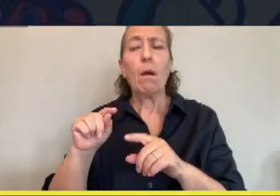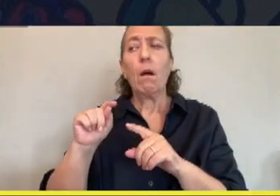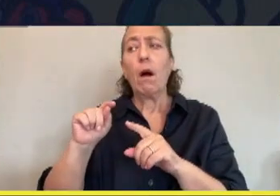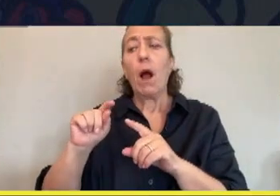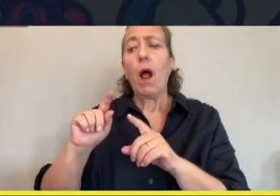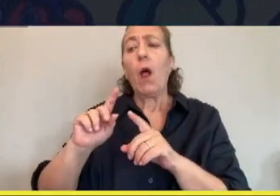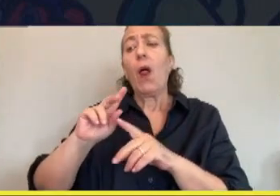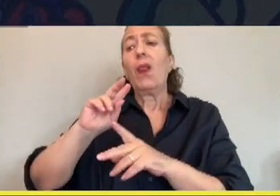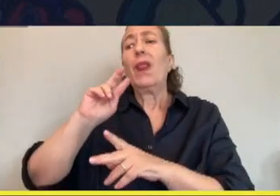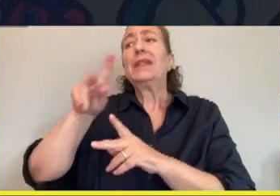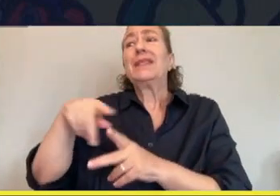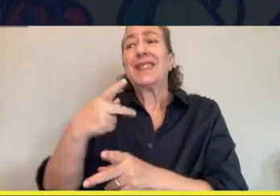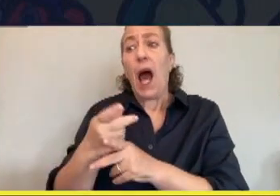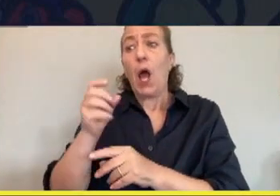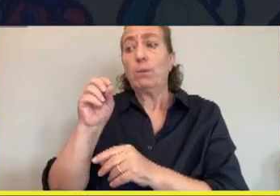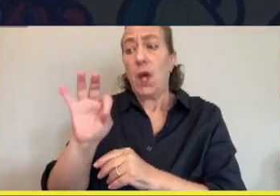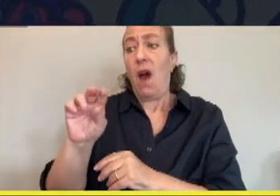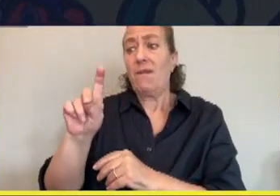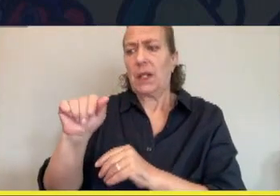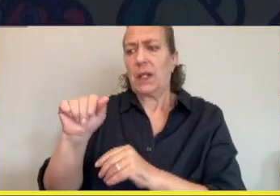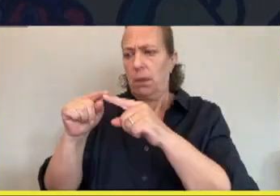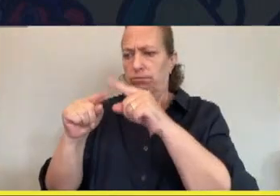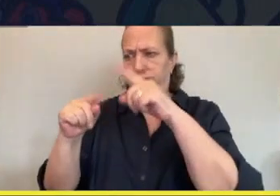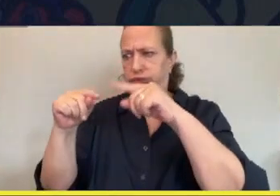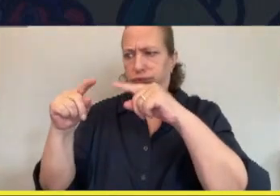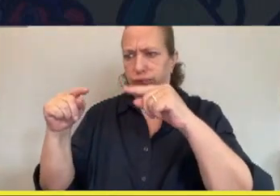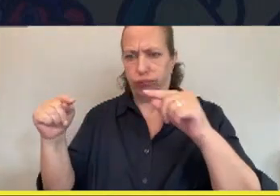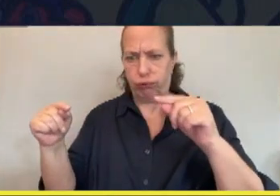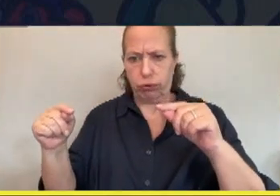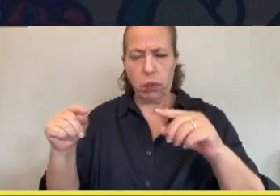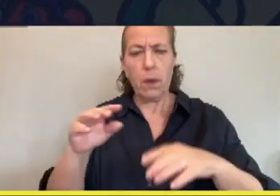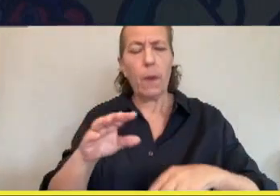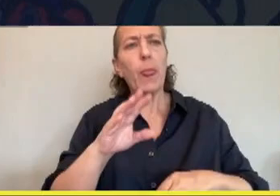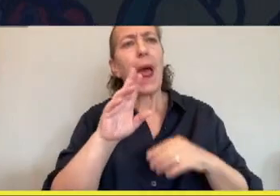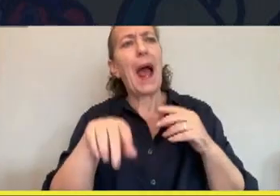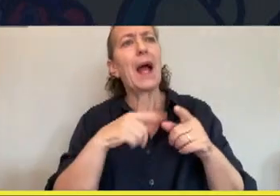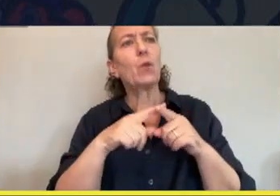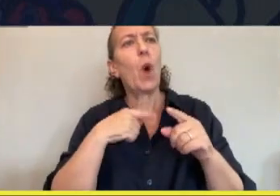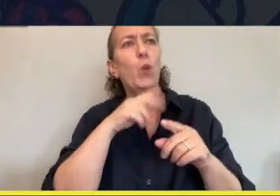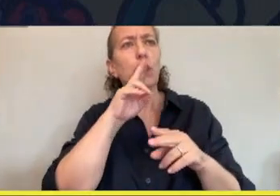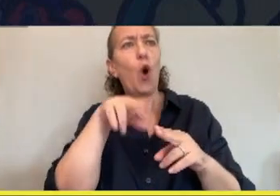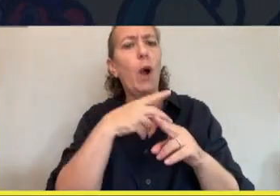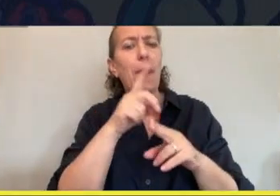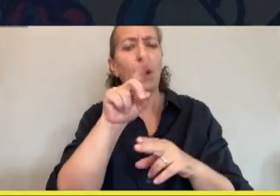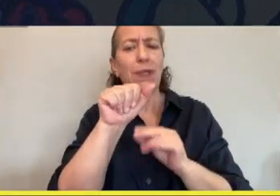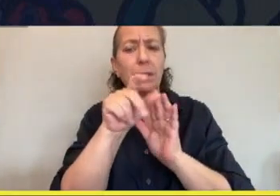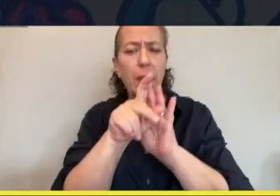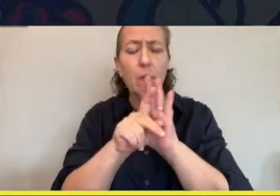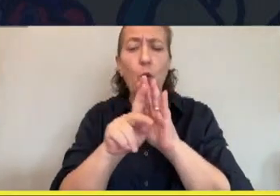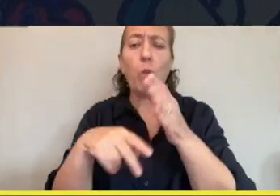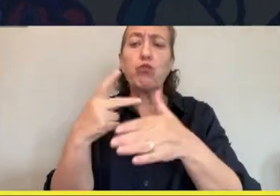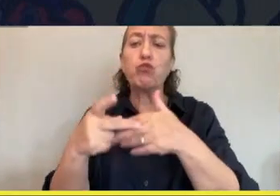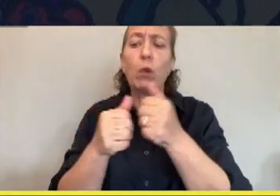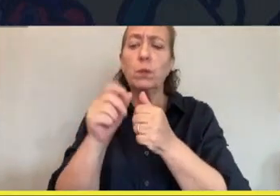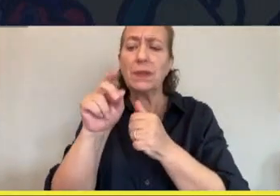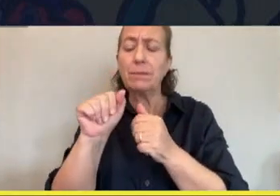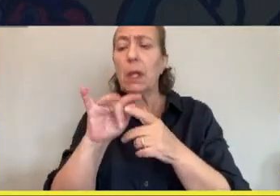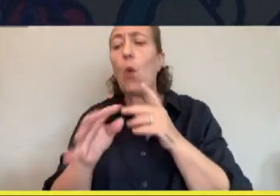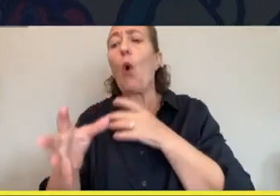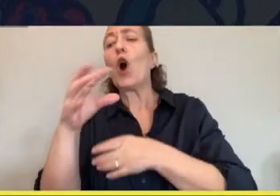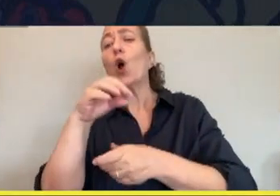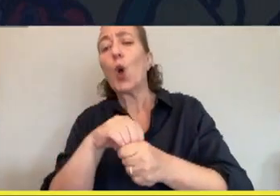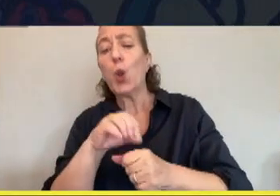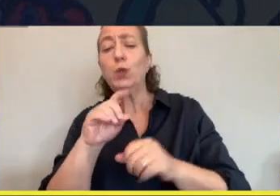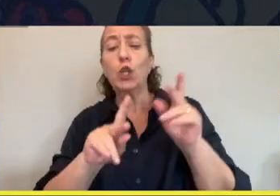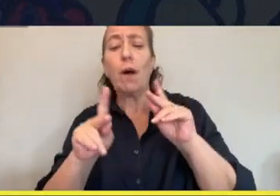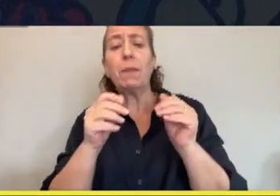quite variable. And when we talk about disability policy or programs for people with disabilities or inclusion of people with